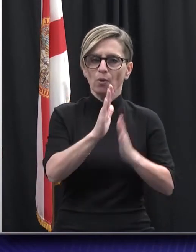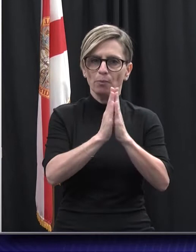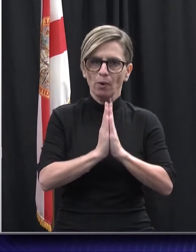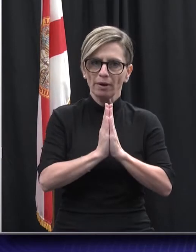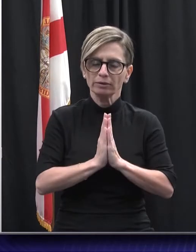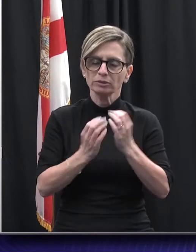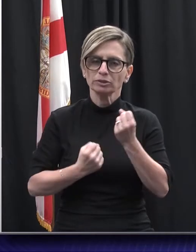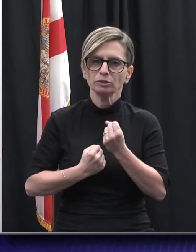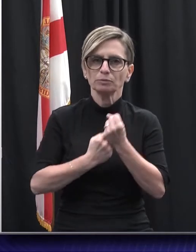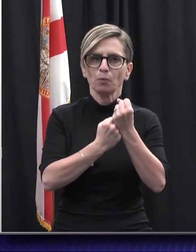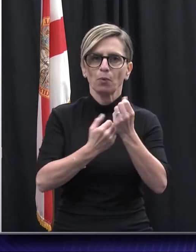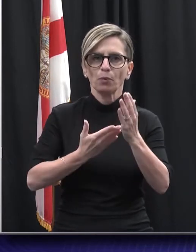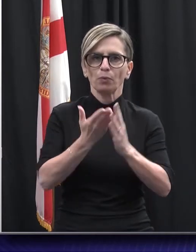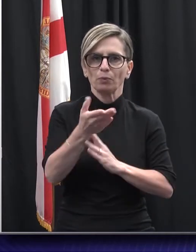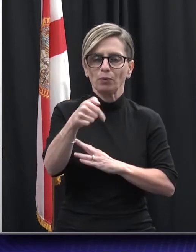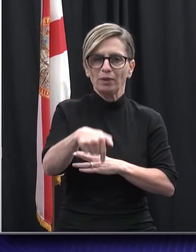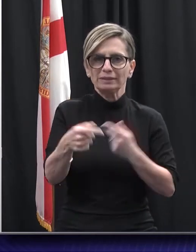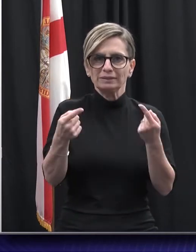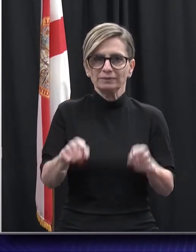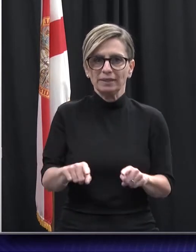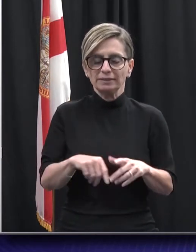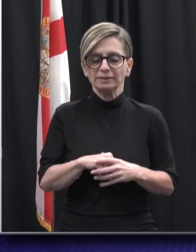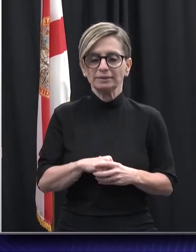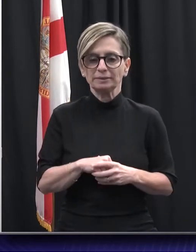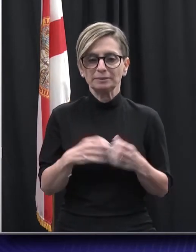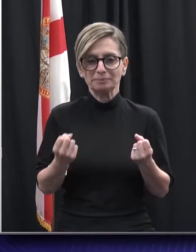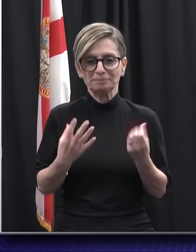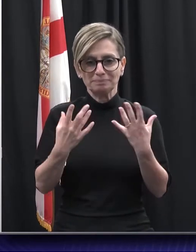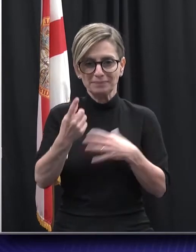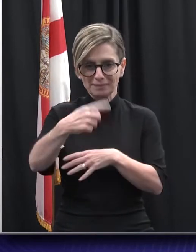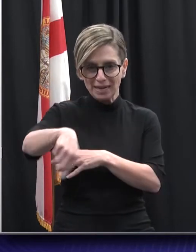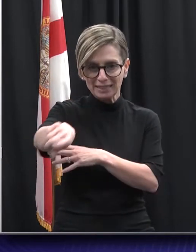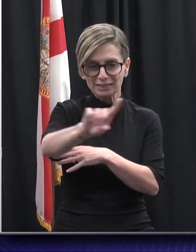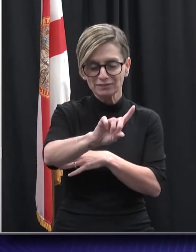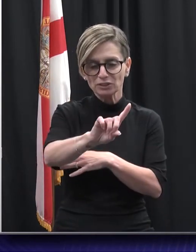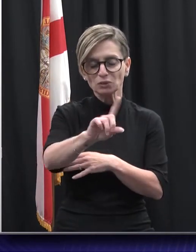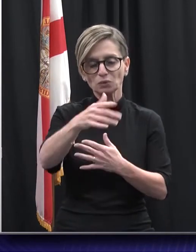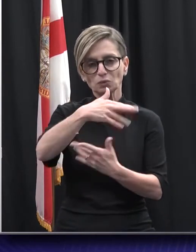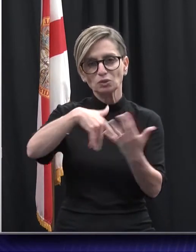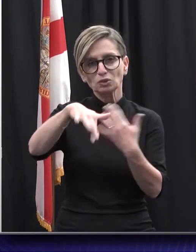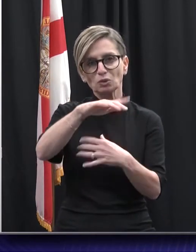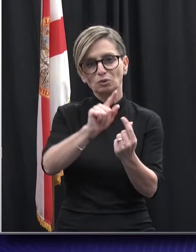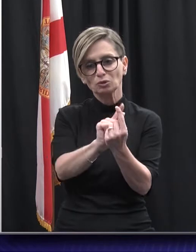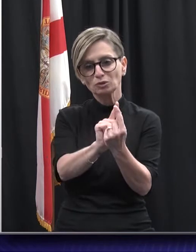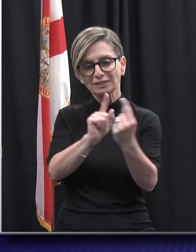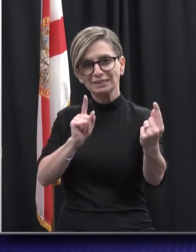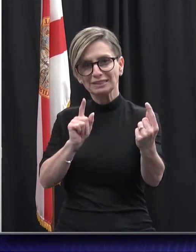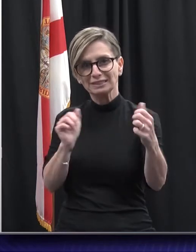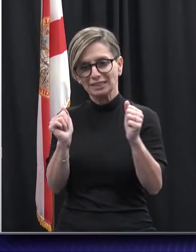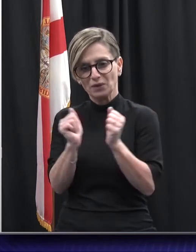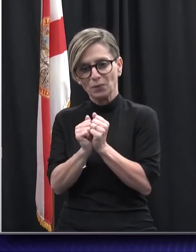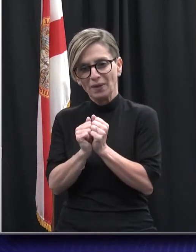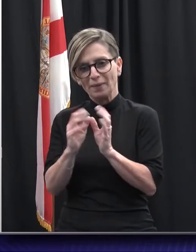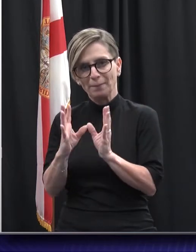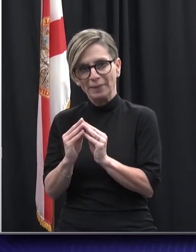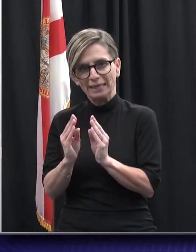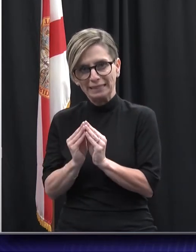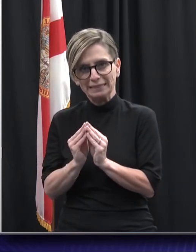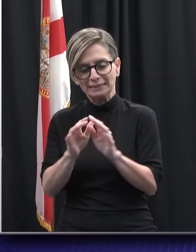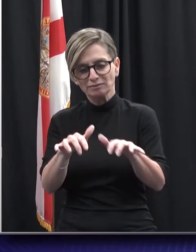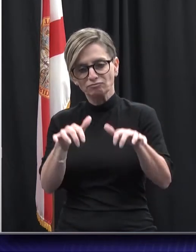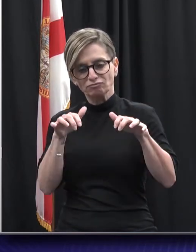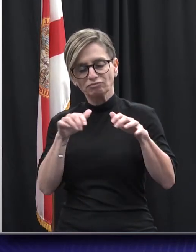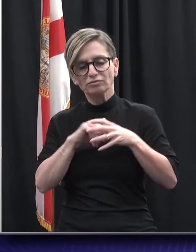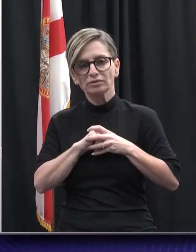event. Many of you have gone to social distancing with your congregations, and we thank you for that. We know that you're charged